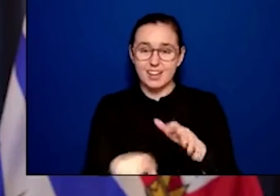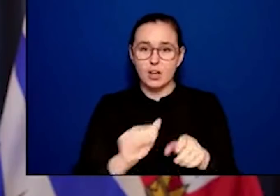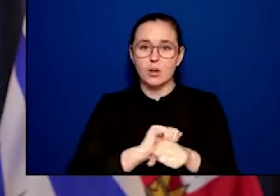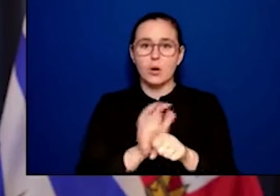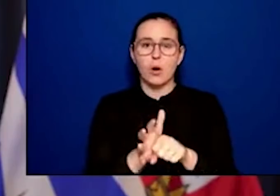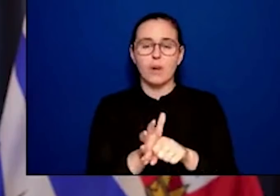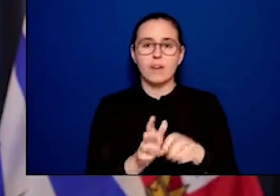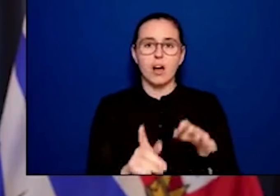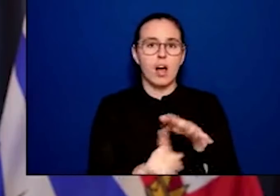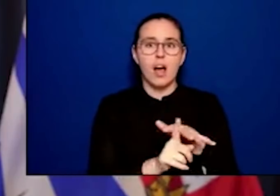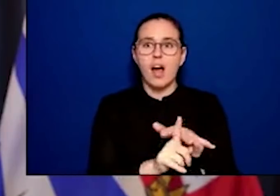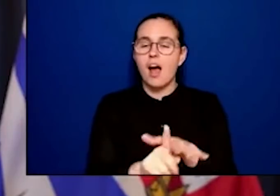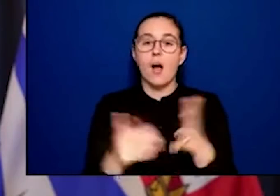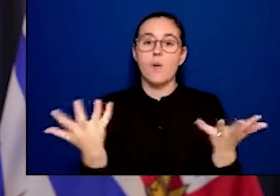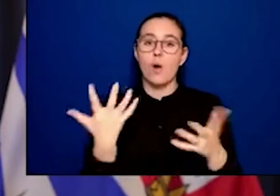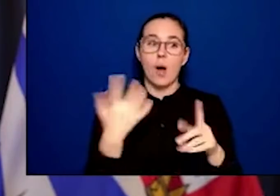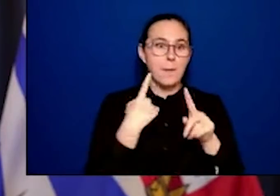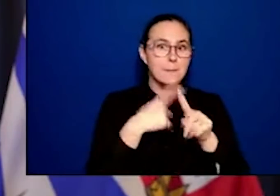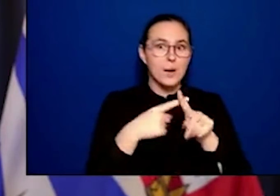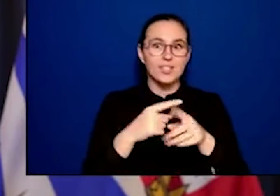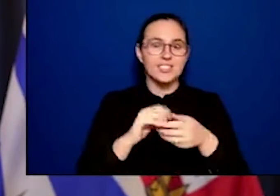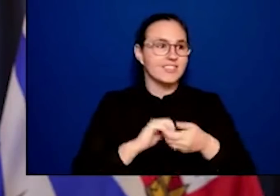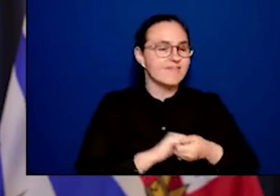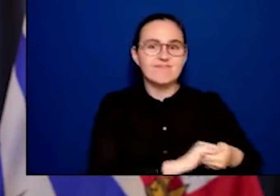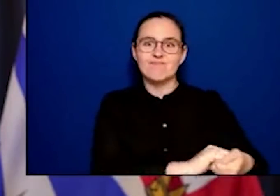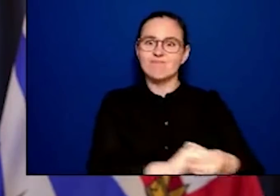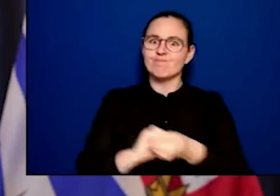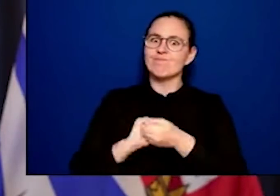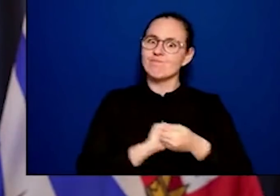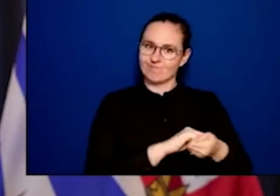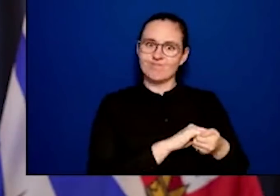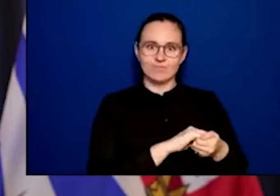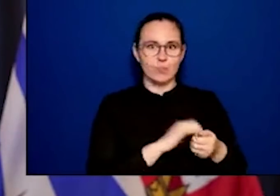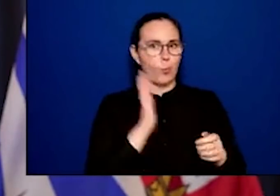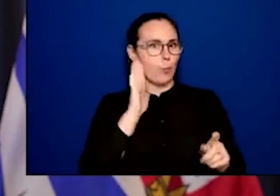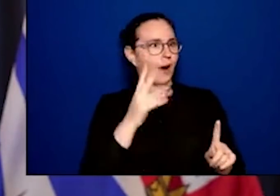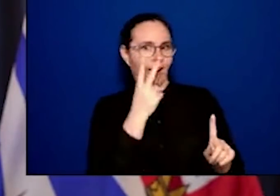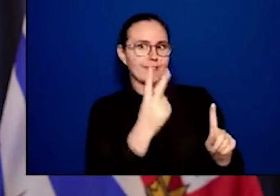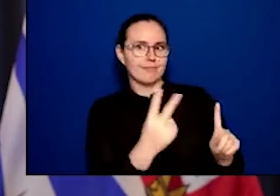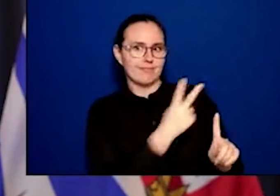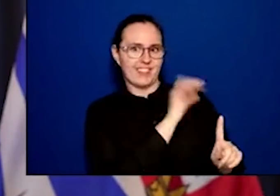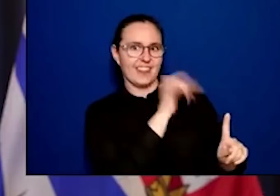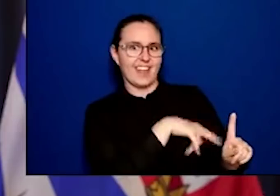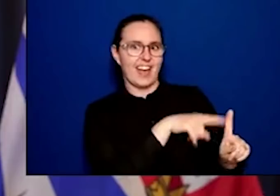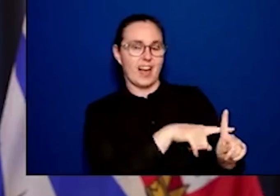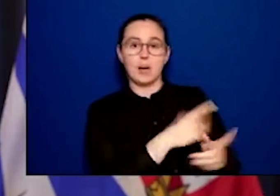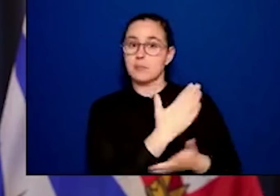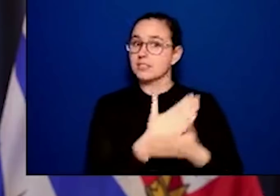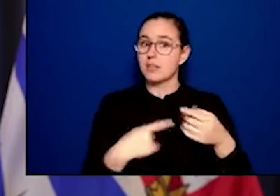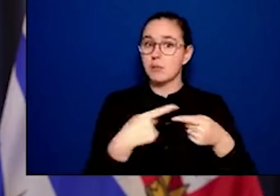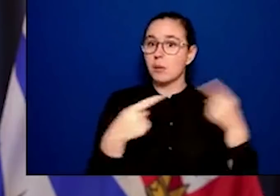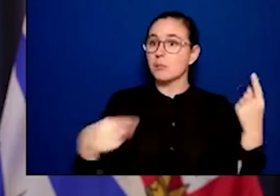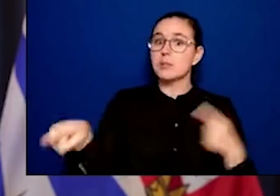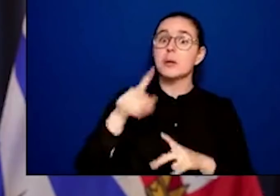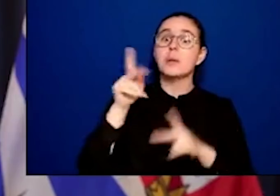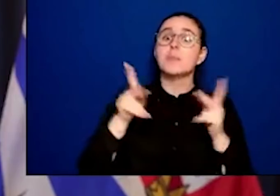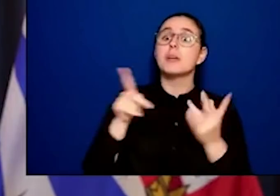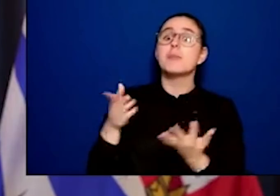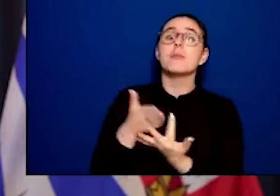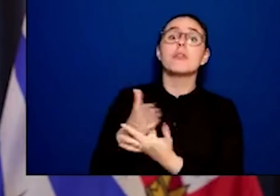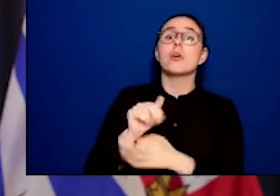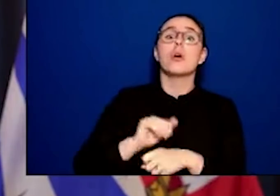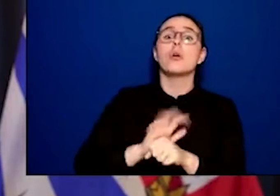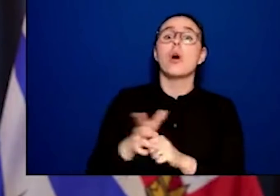not be your legacy be one of, I should have, I wish I had, if only I had. That is no legacy, not for